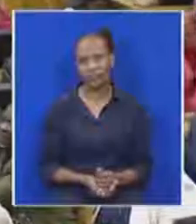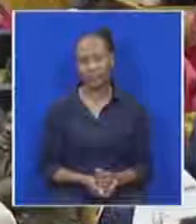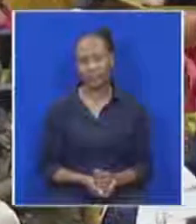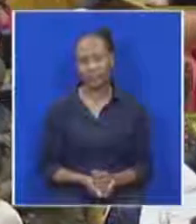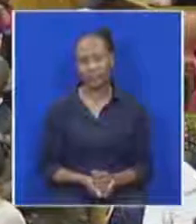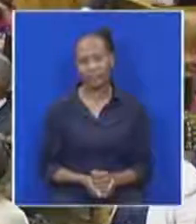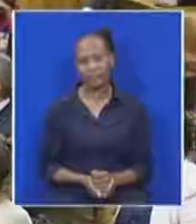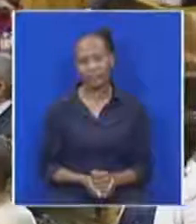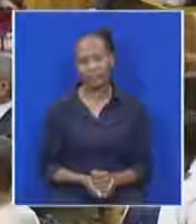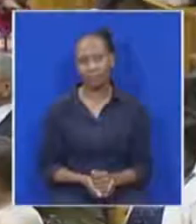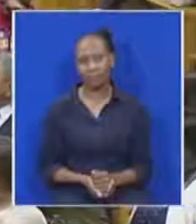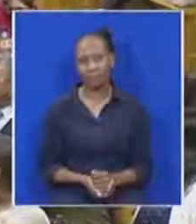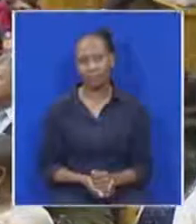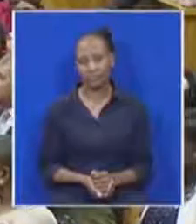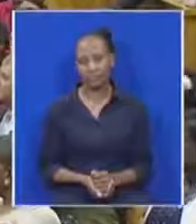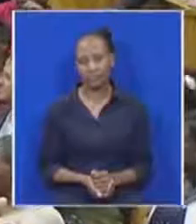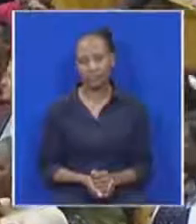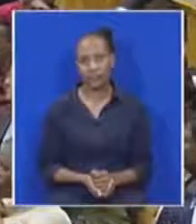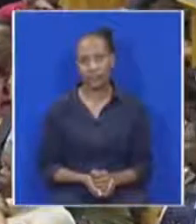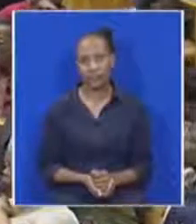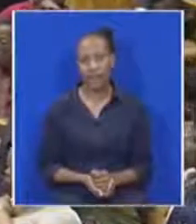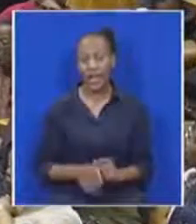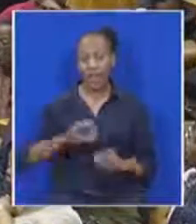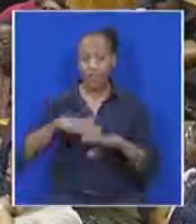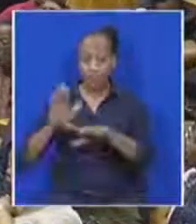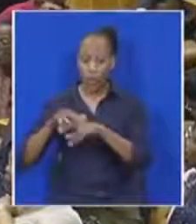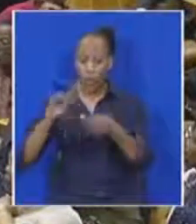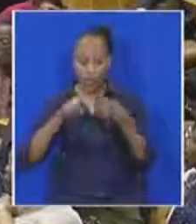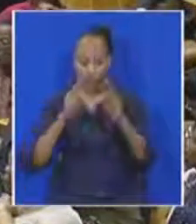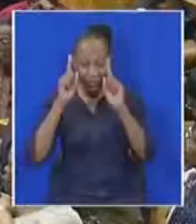No. I will not recognize any other point of order.